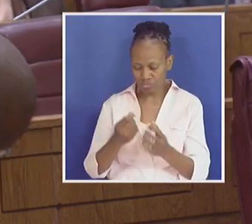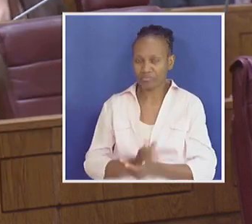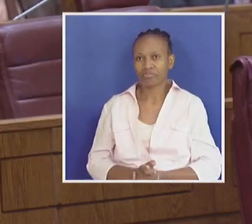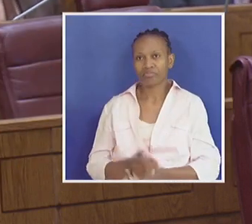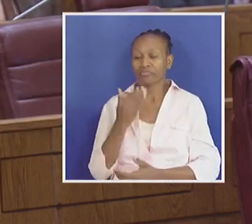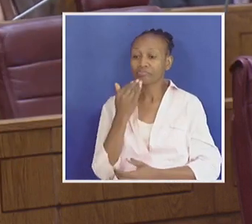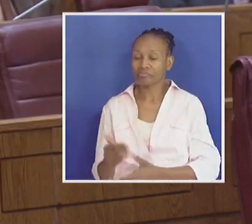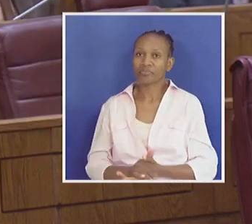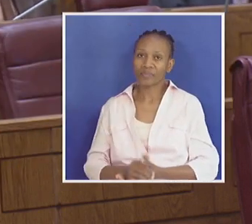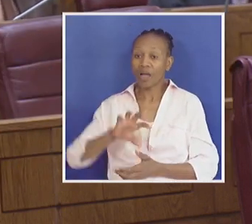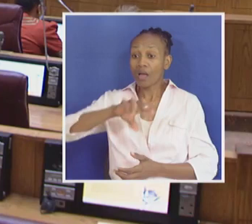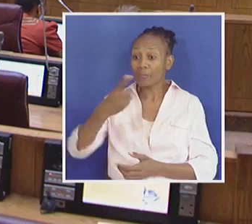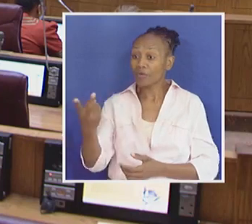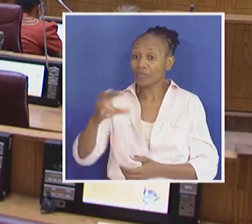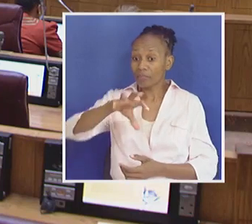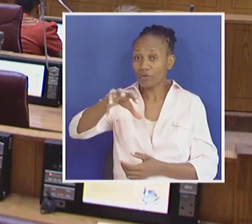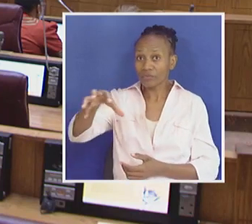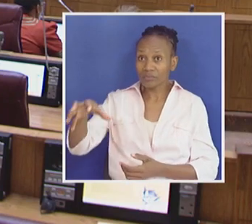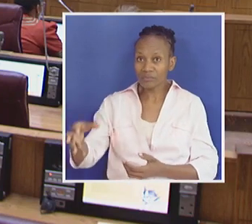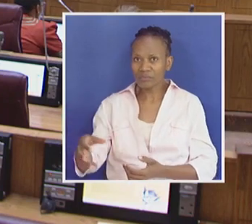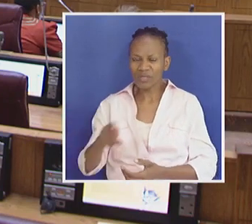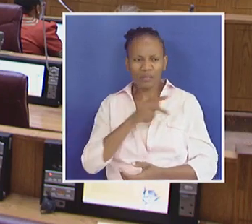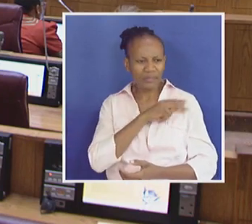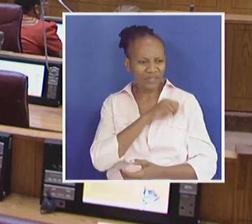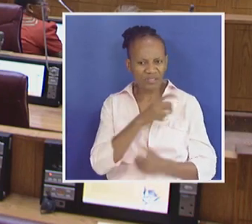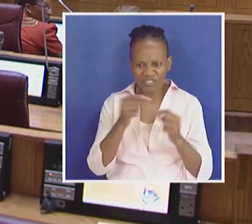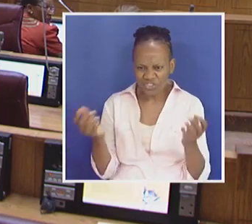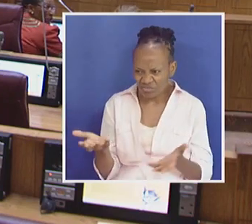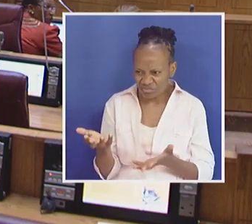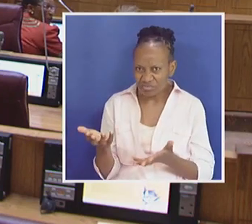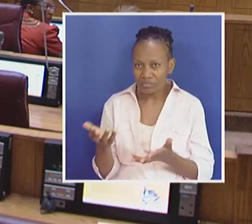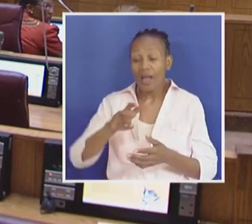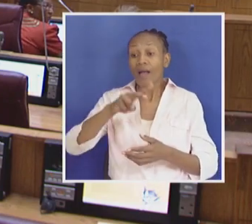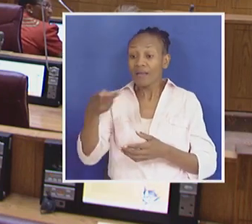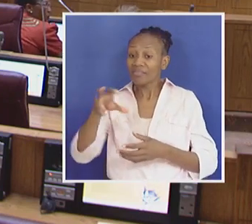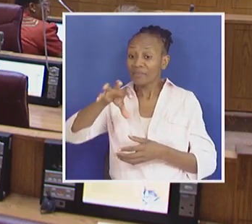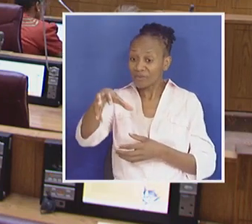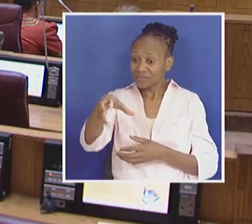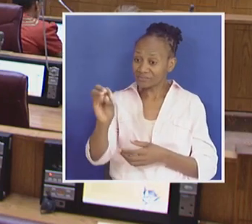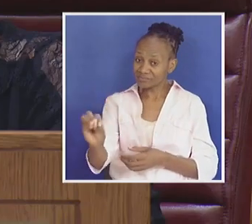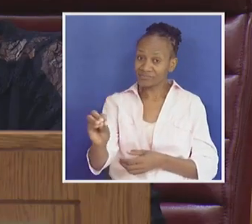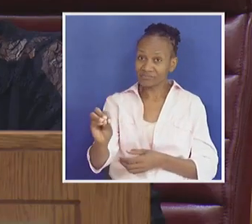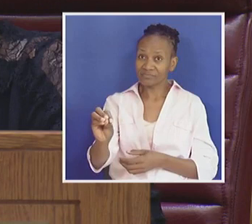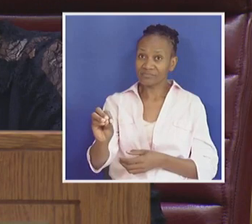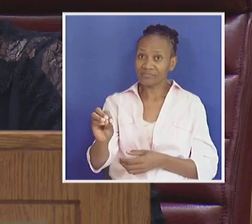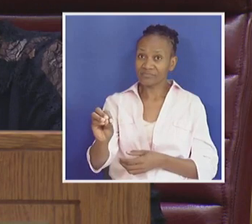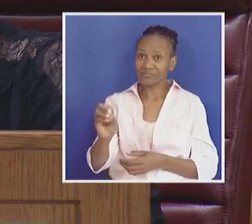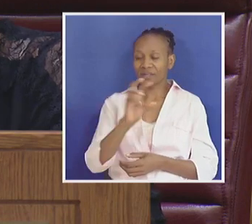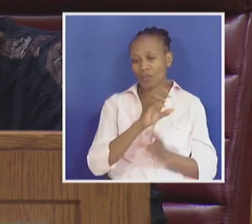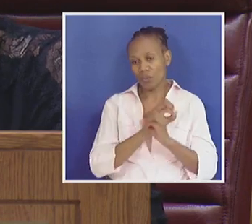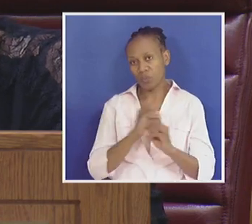Is there any other province? KZN has spoken that. Is there any other province?